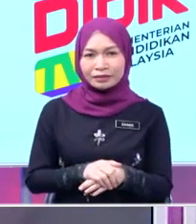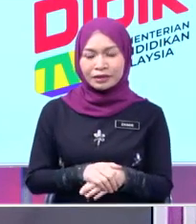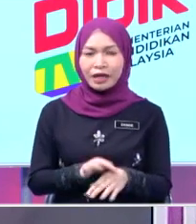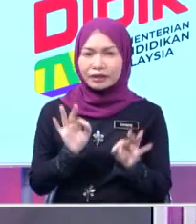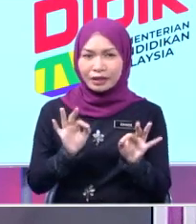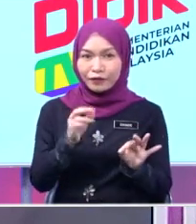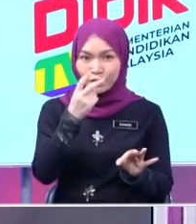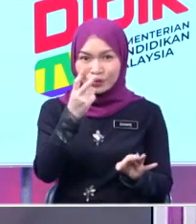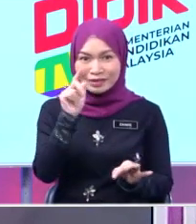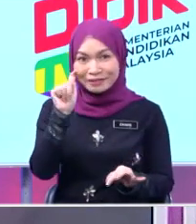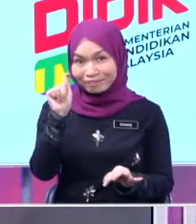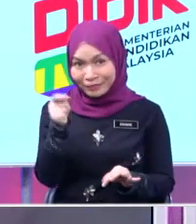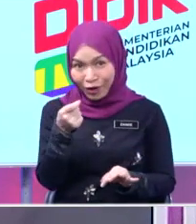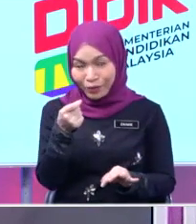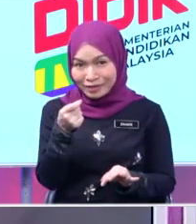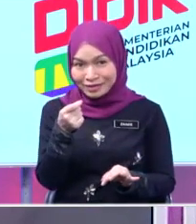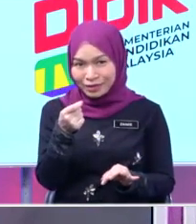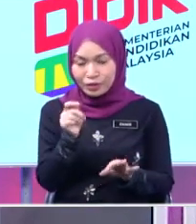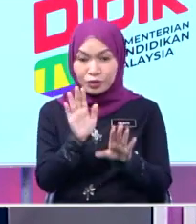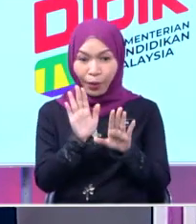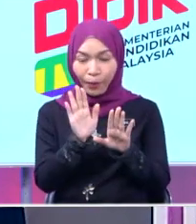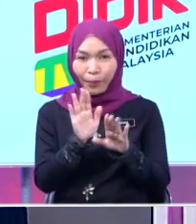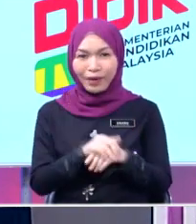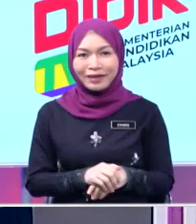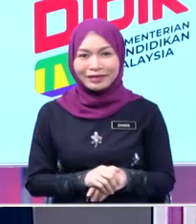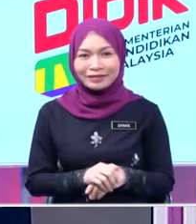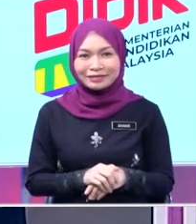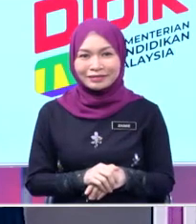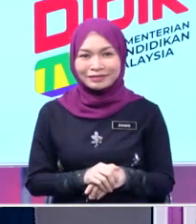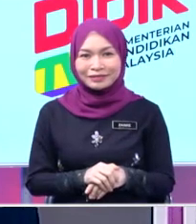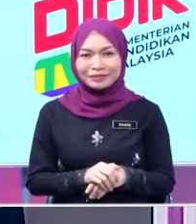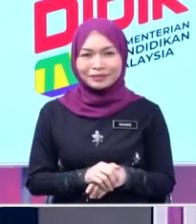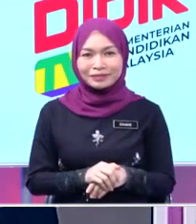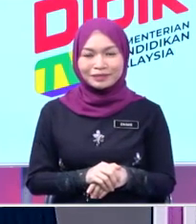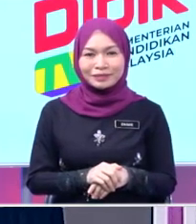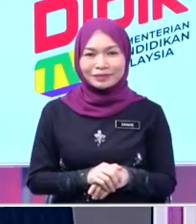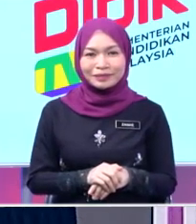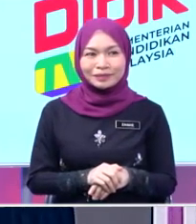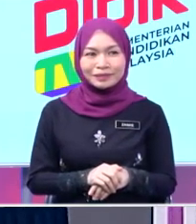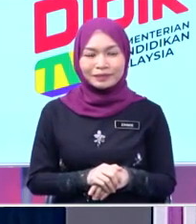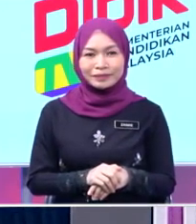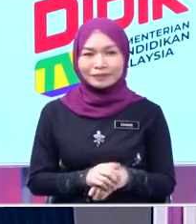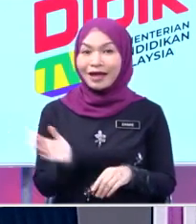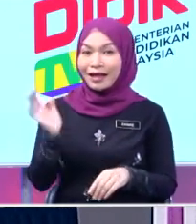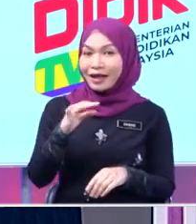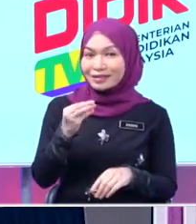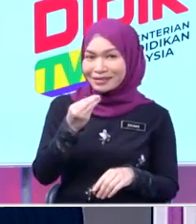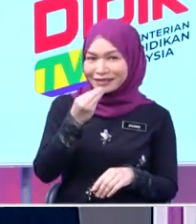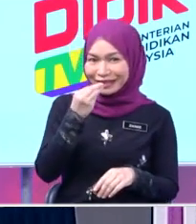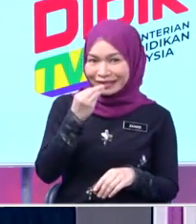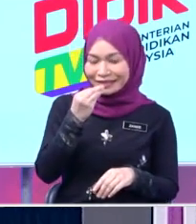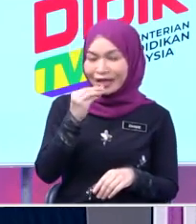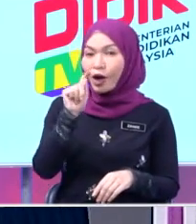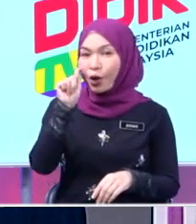doesn't mean we are going to eat grandma. Let's grill grandma. Right. Just joking. So let's Alright? eat, comma, grandma. Okay,